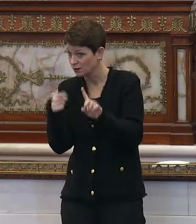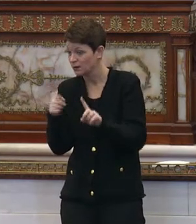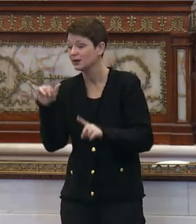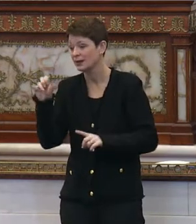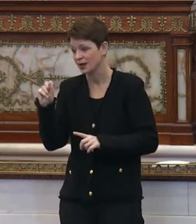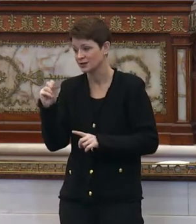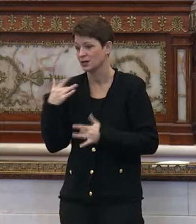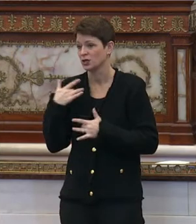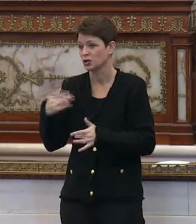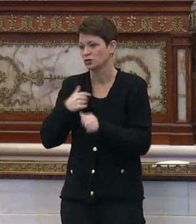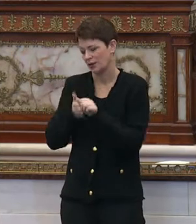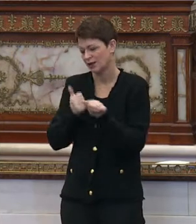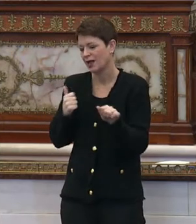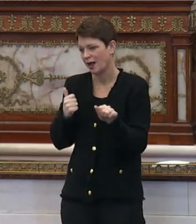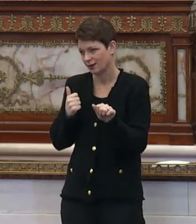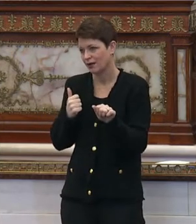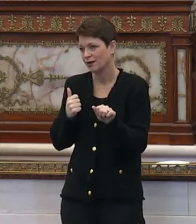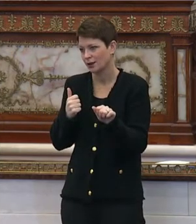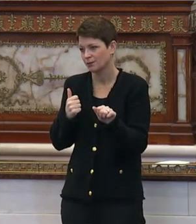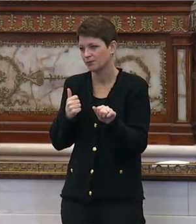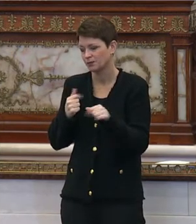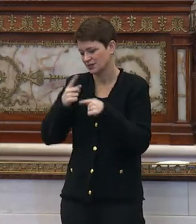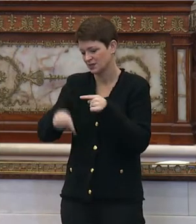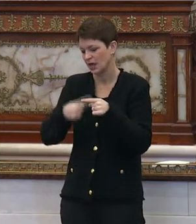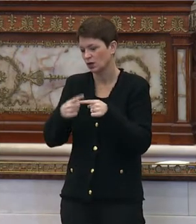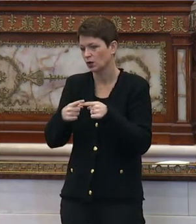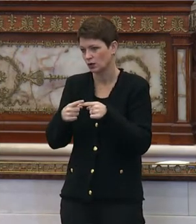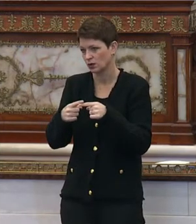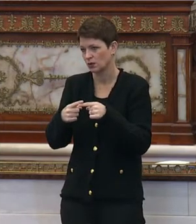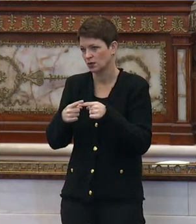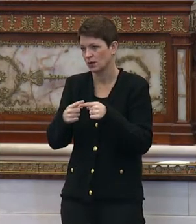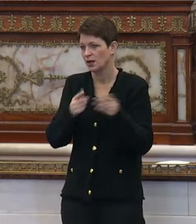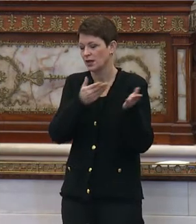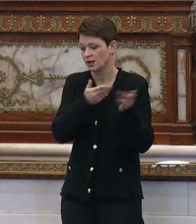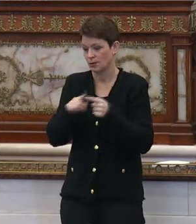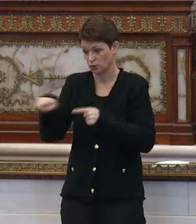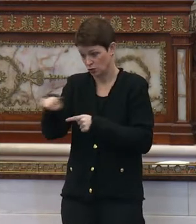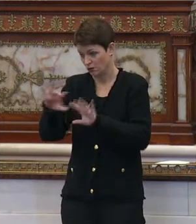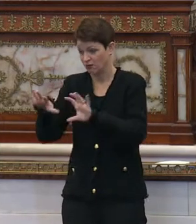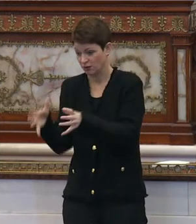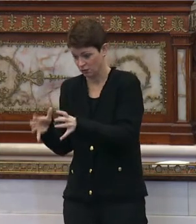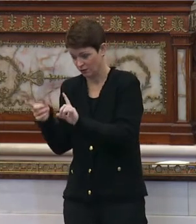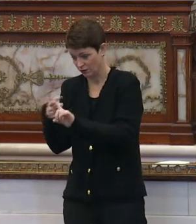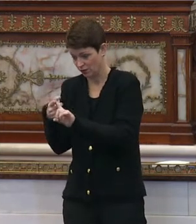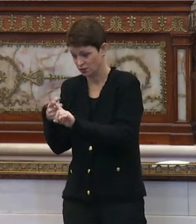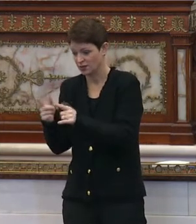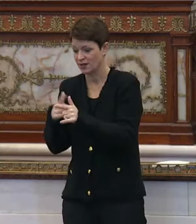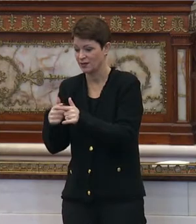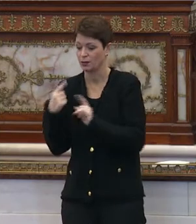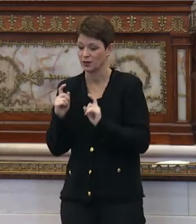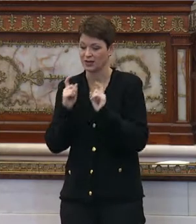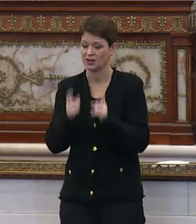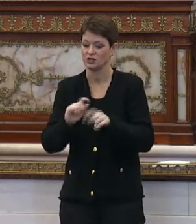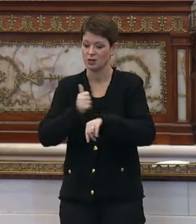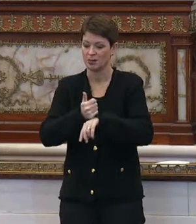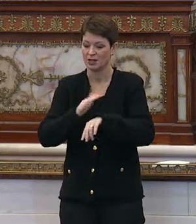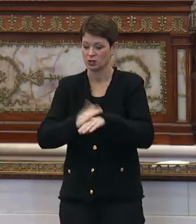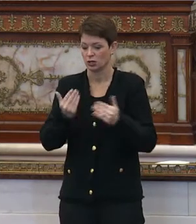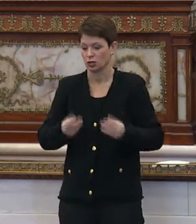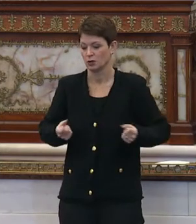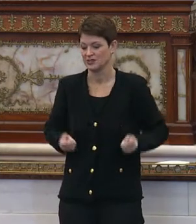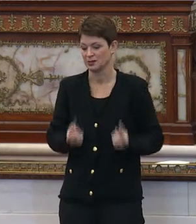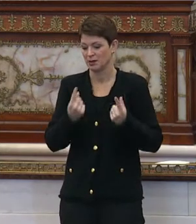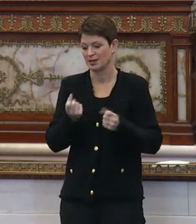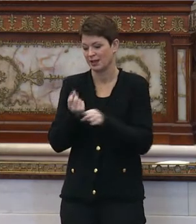Yes, there's usually a lagged cycle. So it comes to this body first, and then we issue based on current spending needs